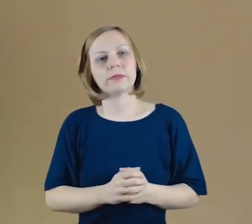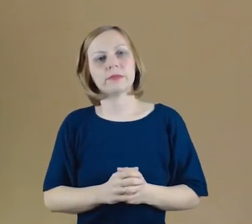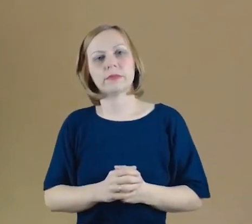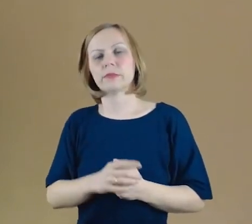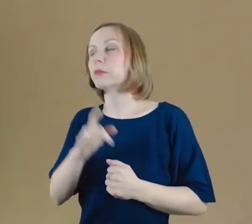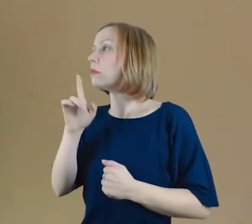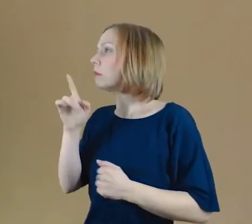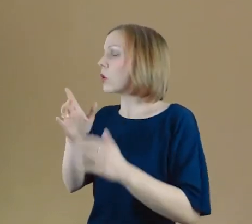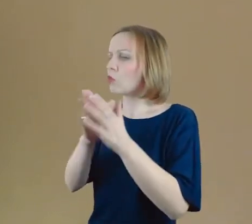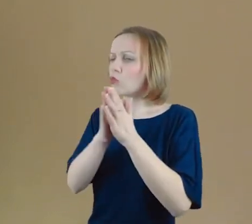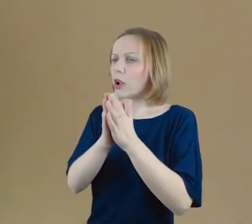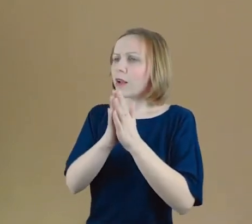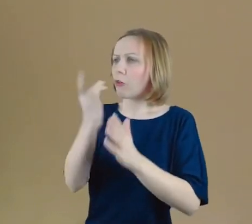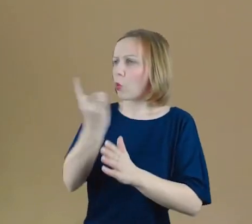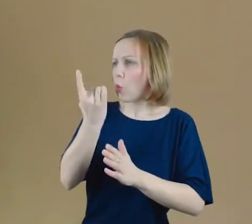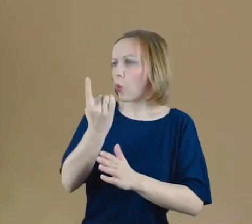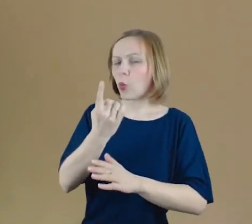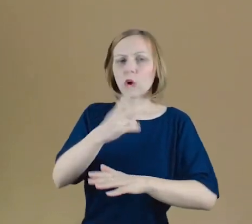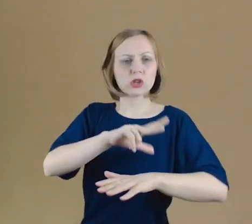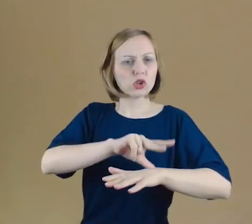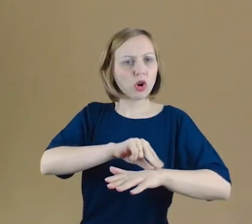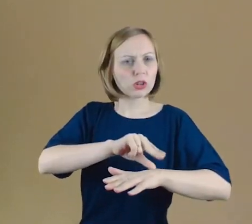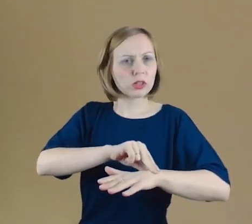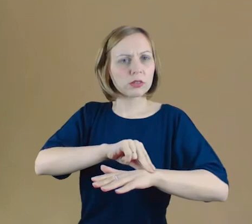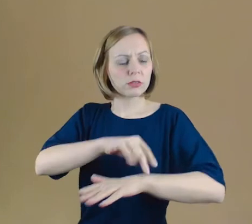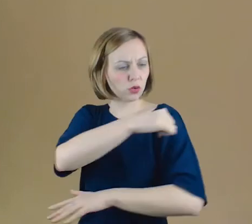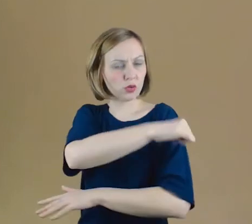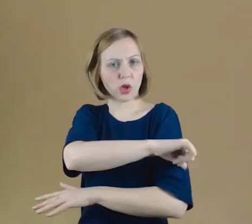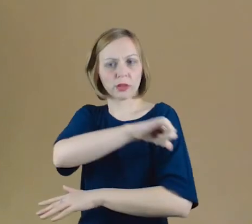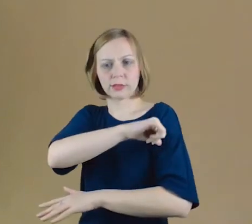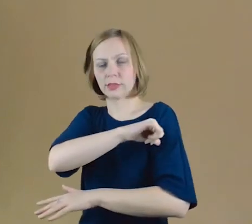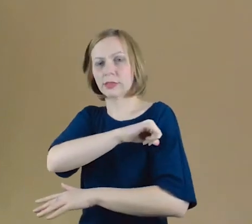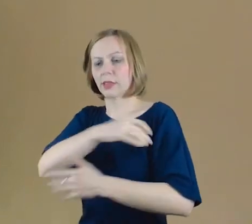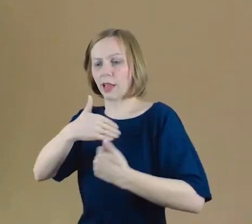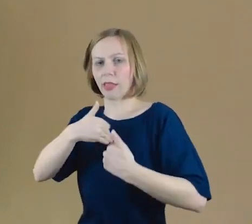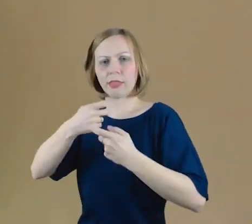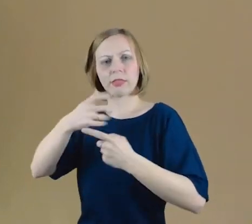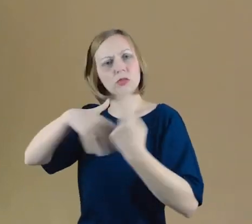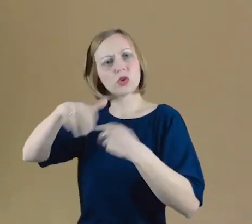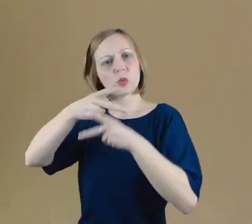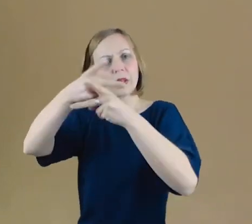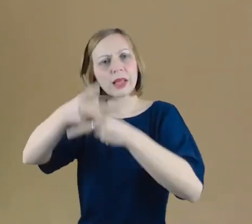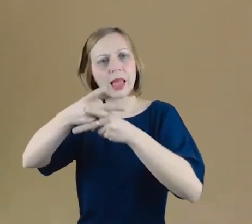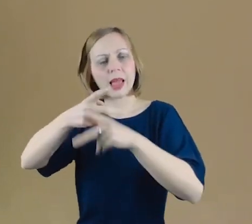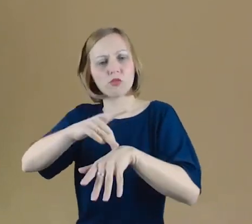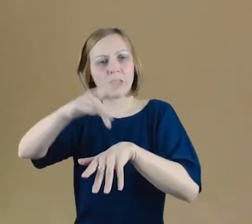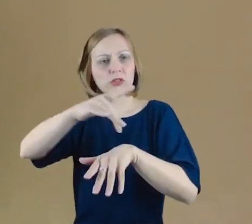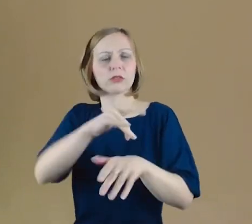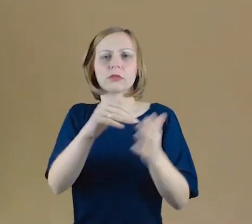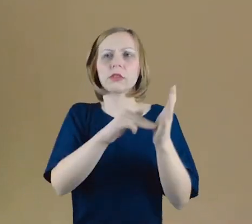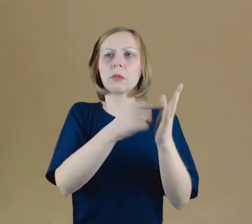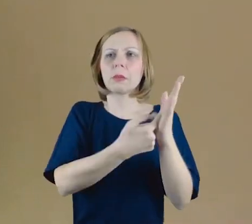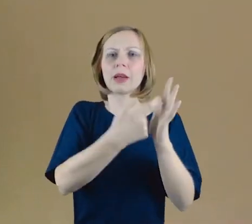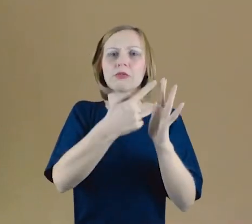We pray for doctors, nurses, and other health and social care professionals. We pray for all the Marie Curie staff who